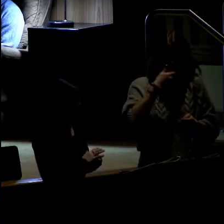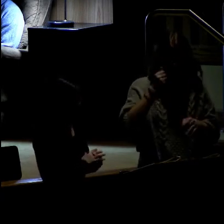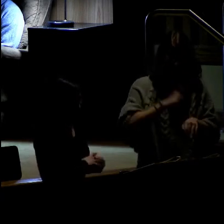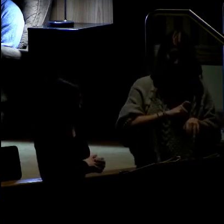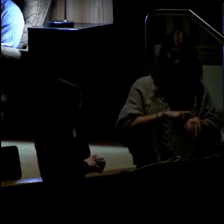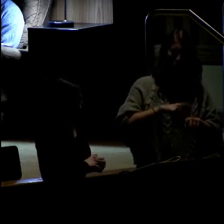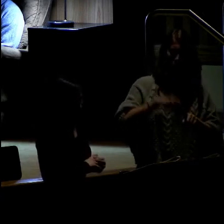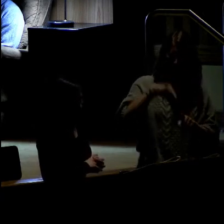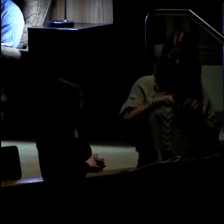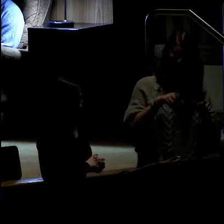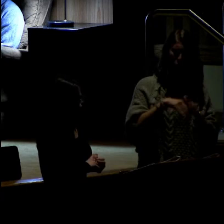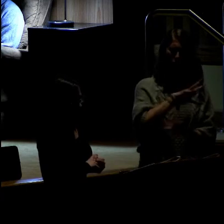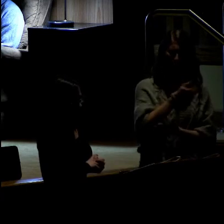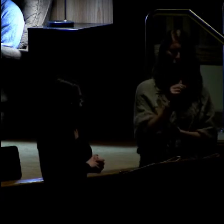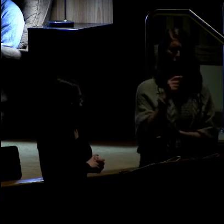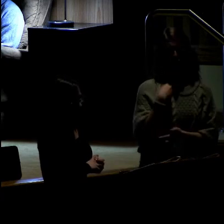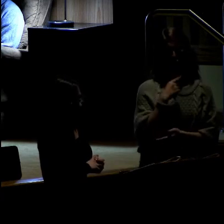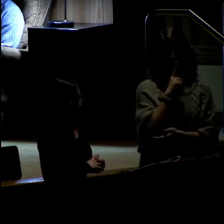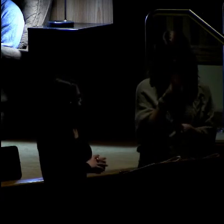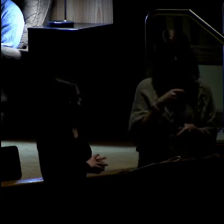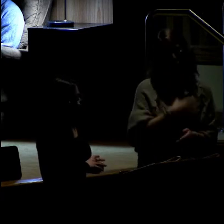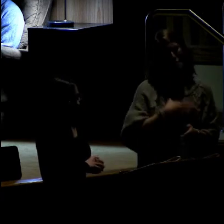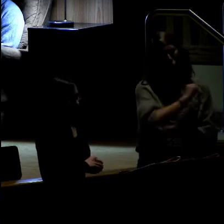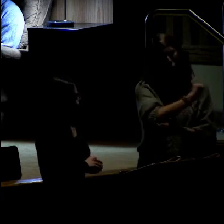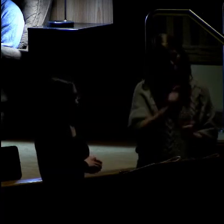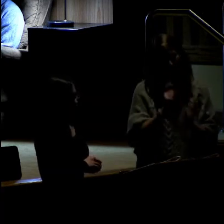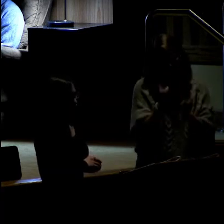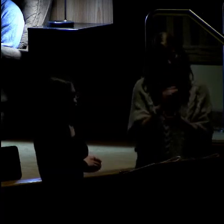these people in Africa have a real need. Let's all try to give something.